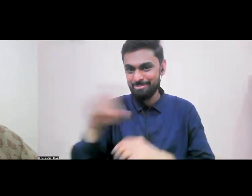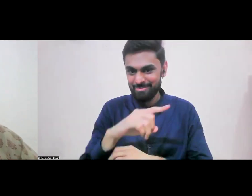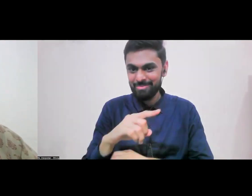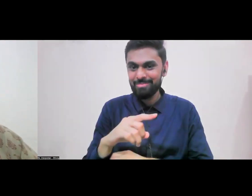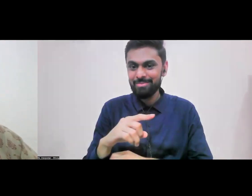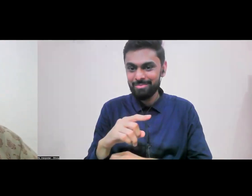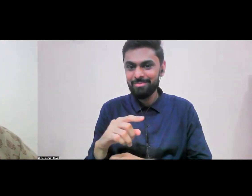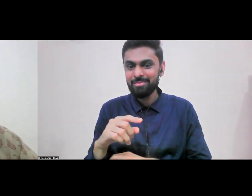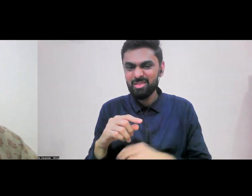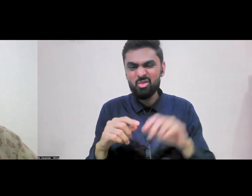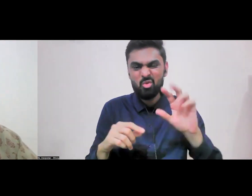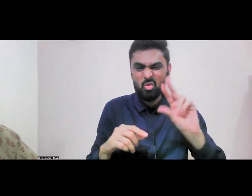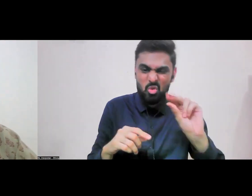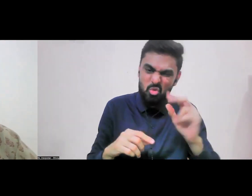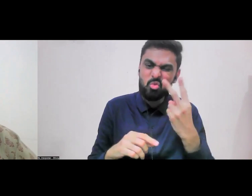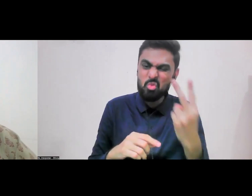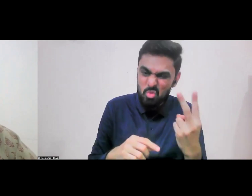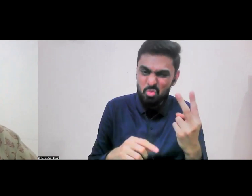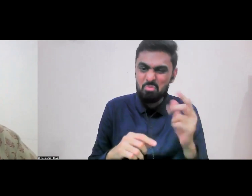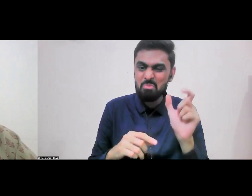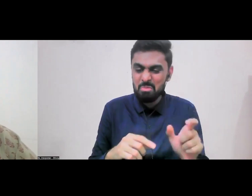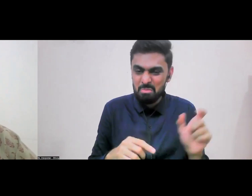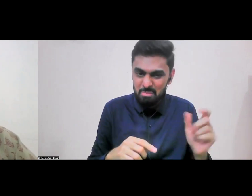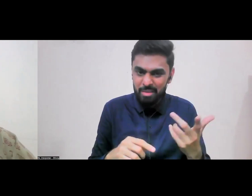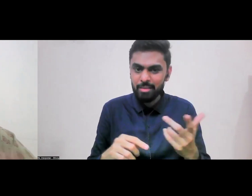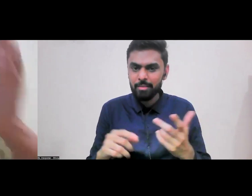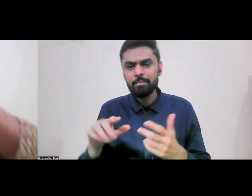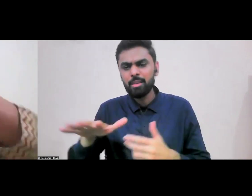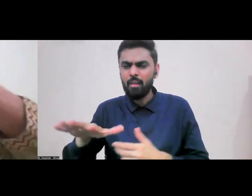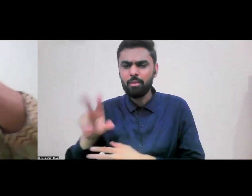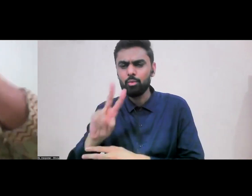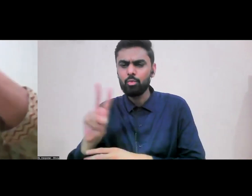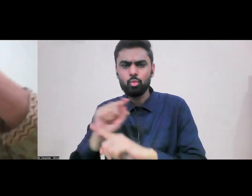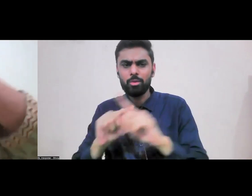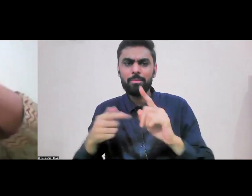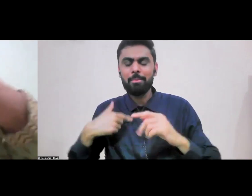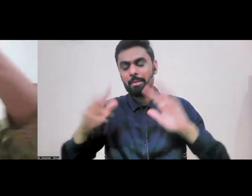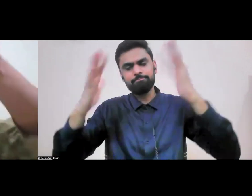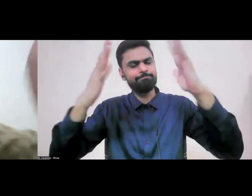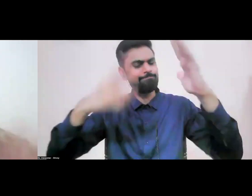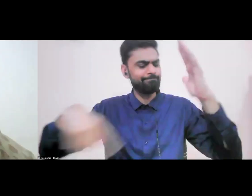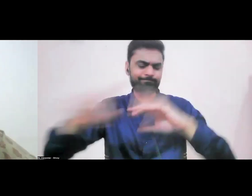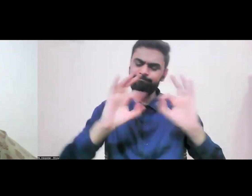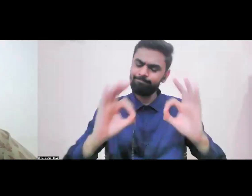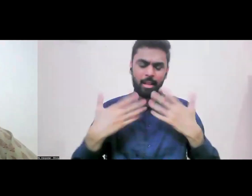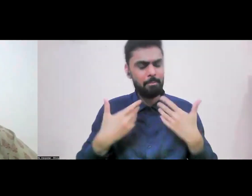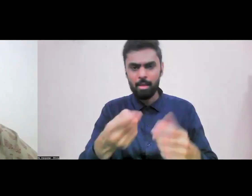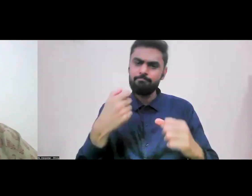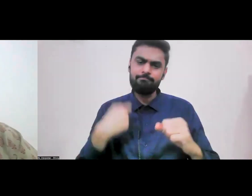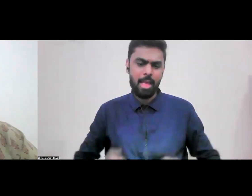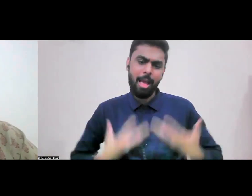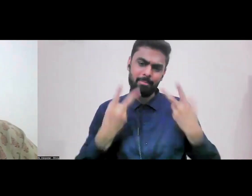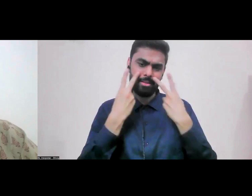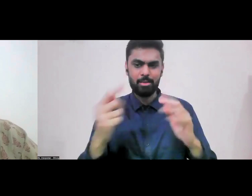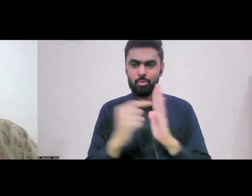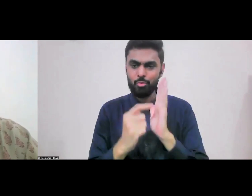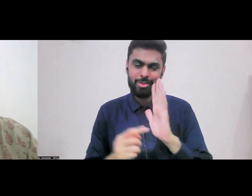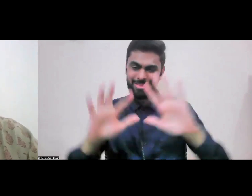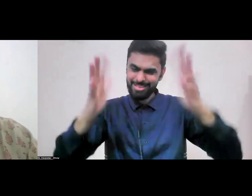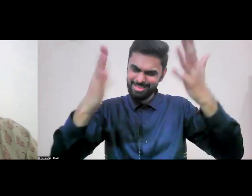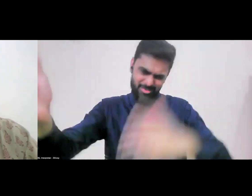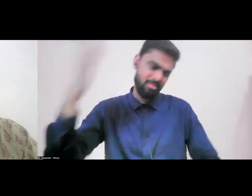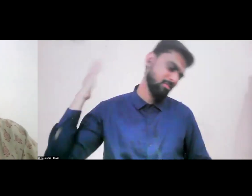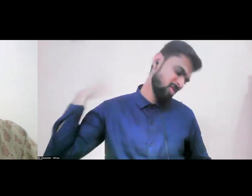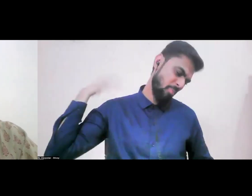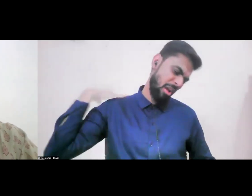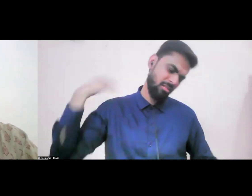and somewhat 22%. This is what I expected. Please, I want claps for all of us. Everybody, come on, put some claps. Yeah. To yourself. Shabash